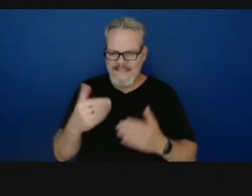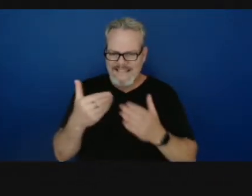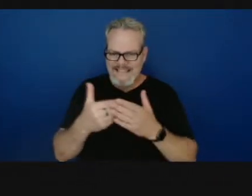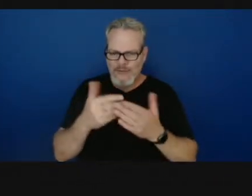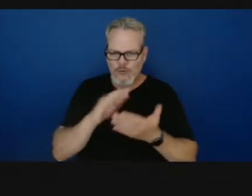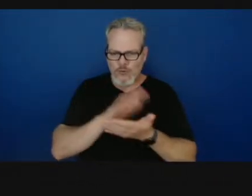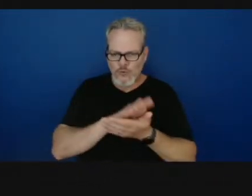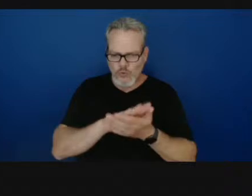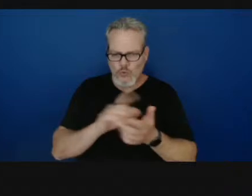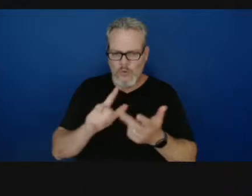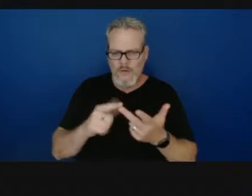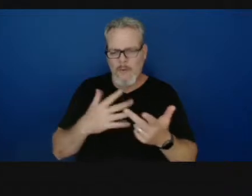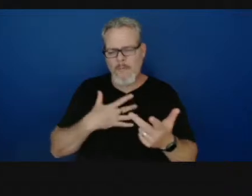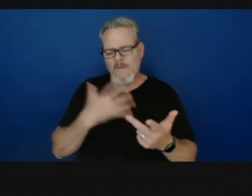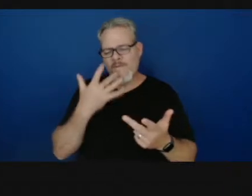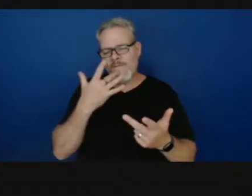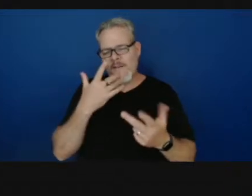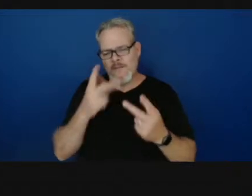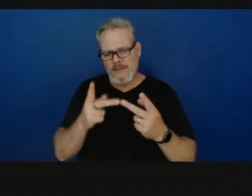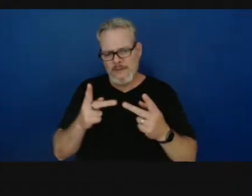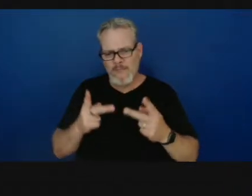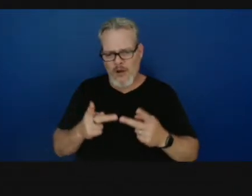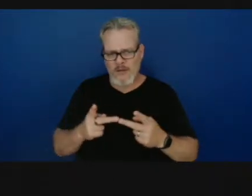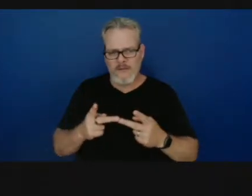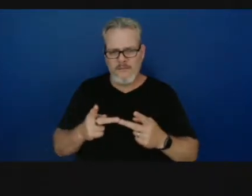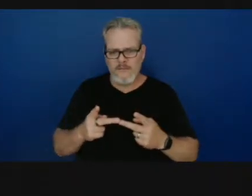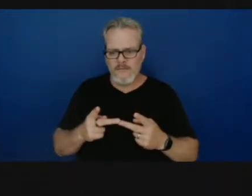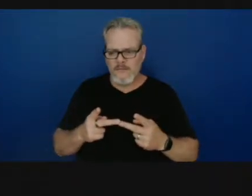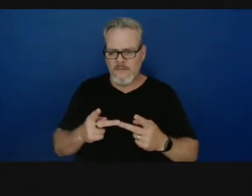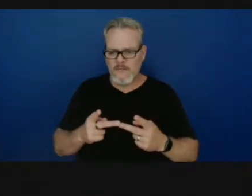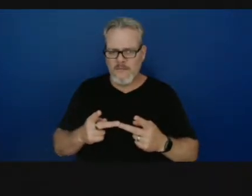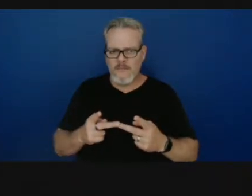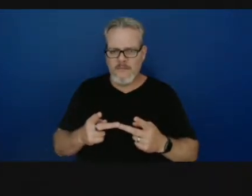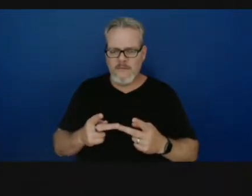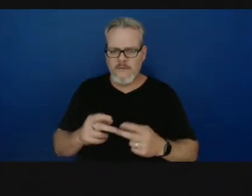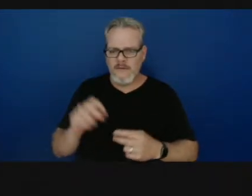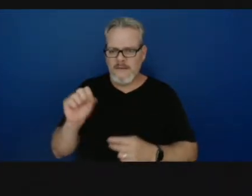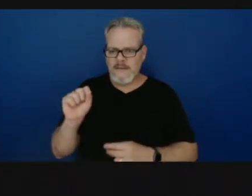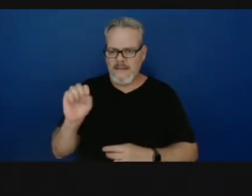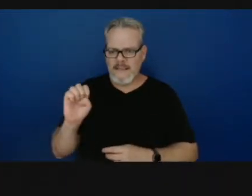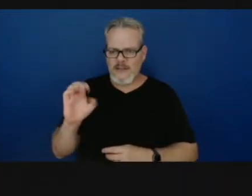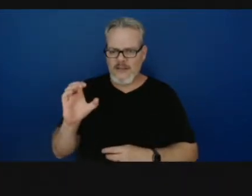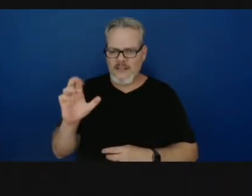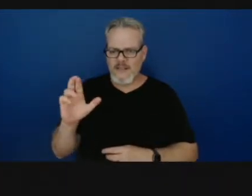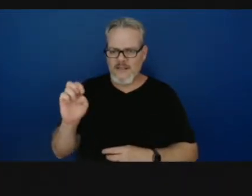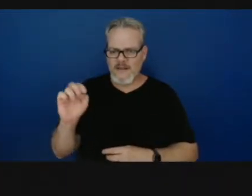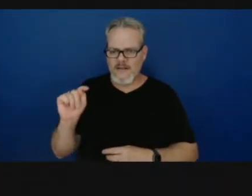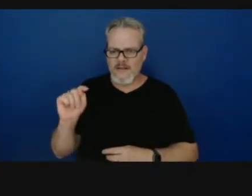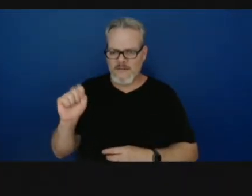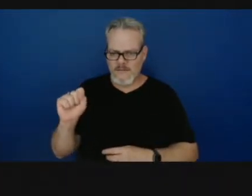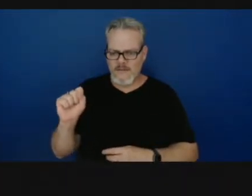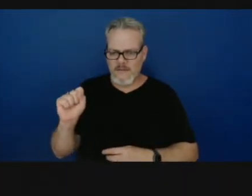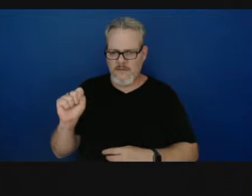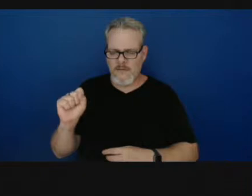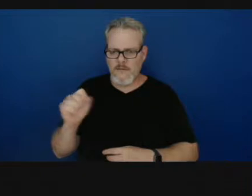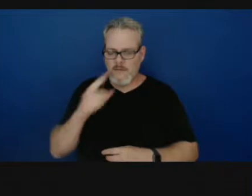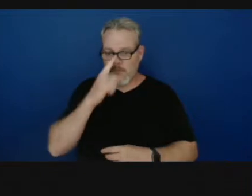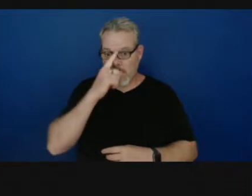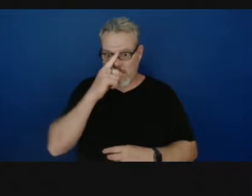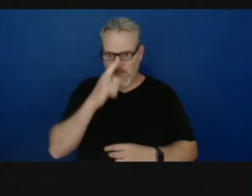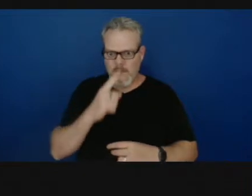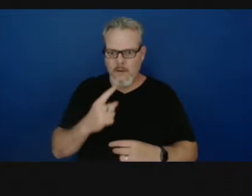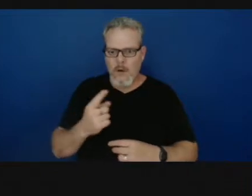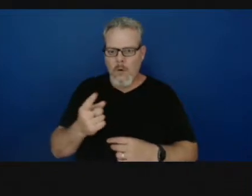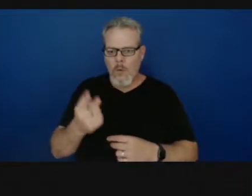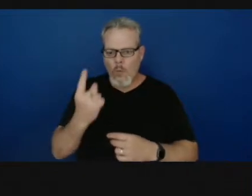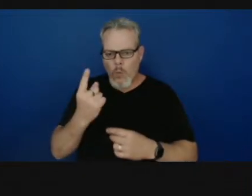one of my favorite spots, Secrets. Meanwhile, at Fissure 8, there really hasn't been any significant changes. The only